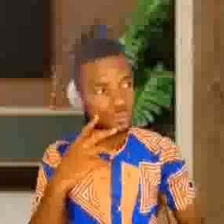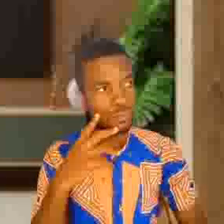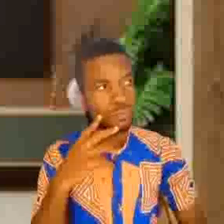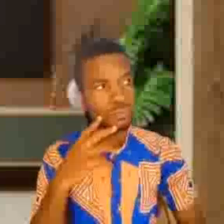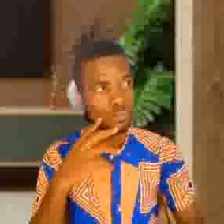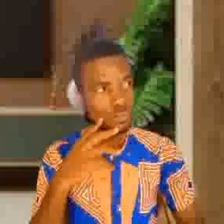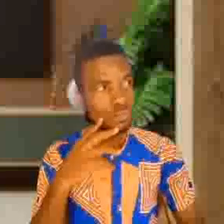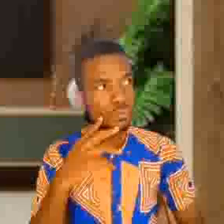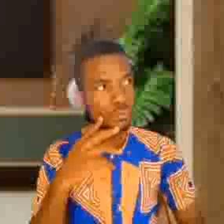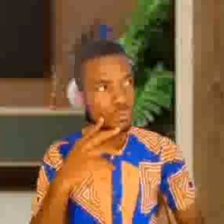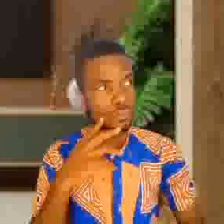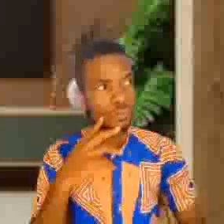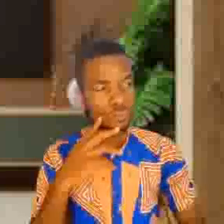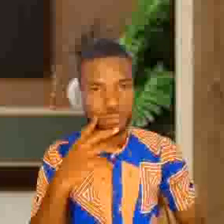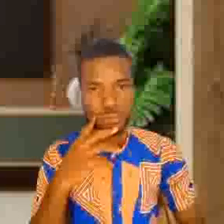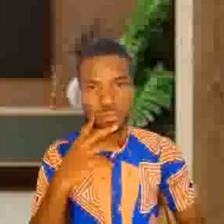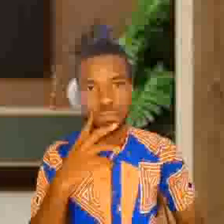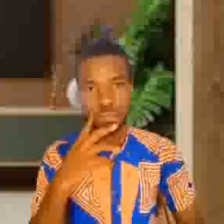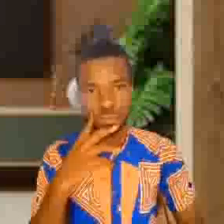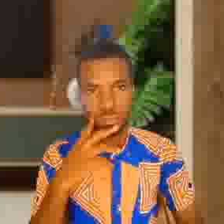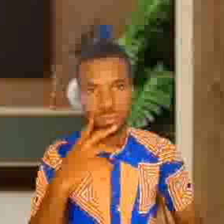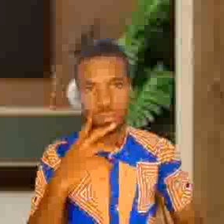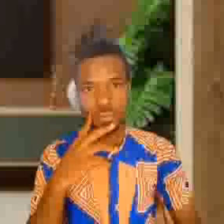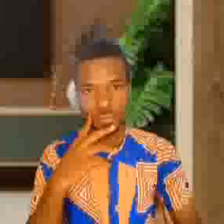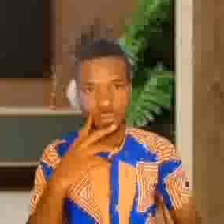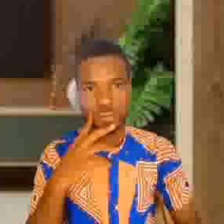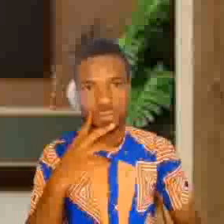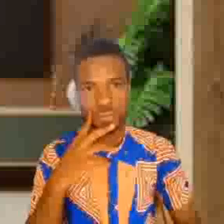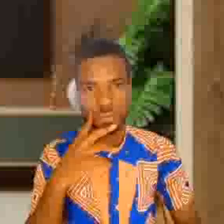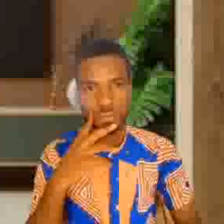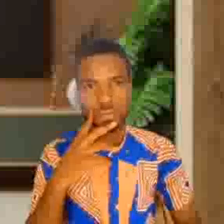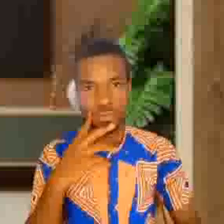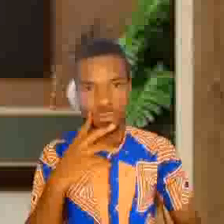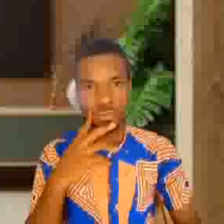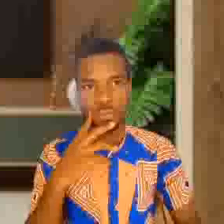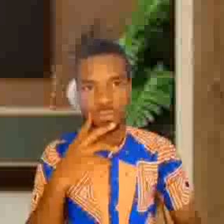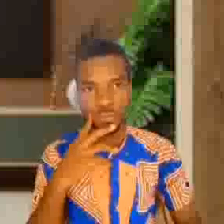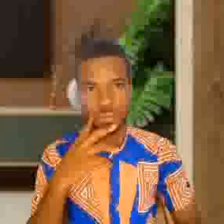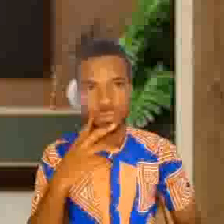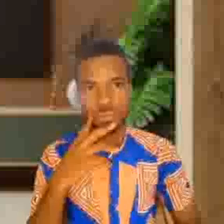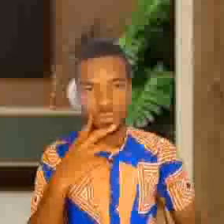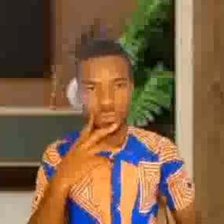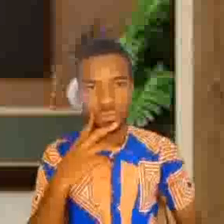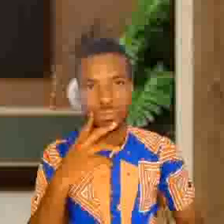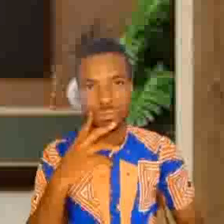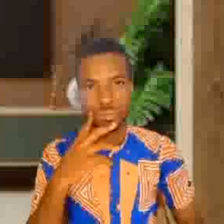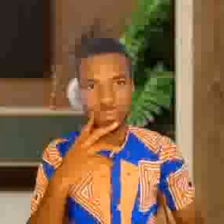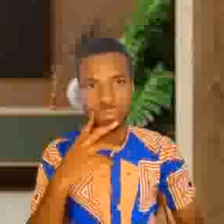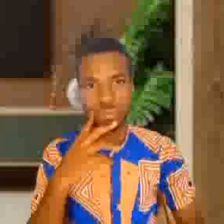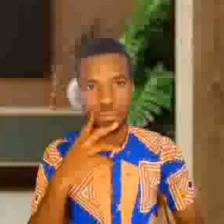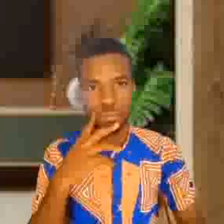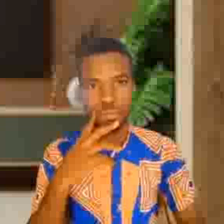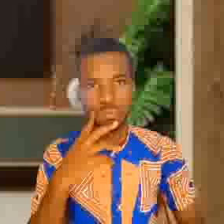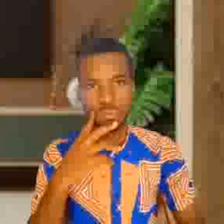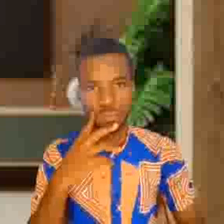we don't understand what it means. When you start talking dollars, I think you are making sense. This guy